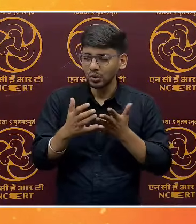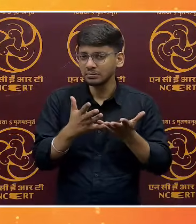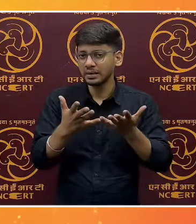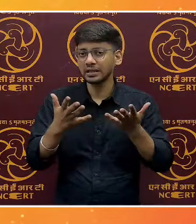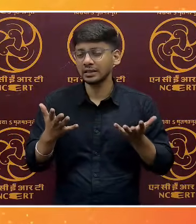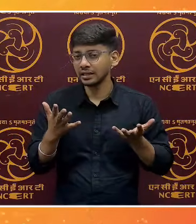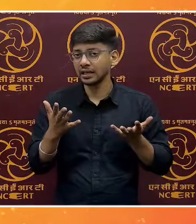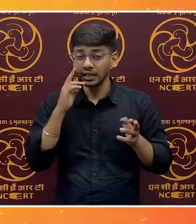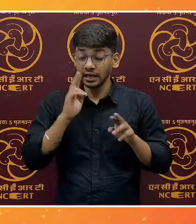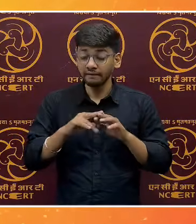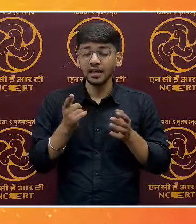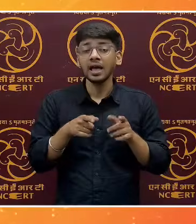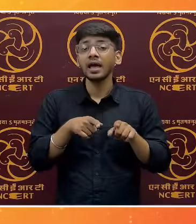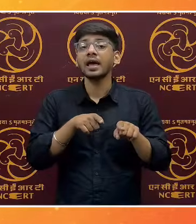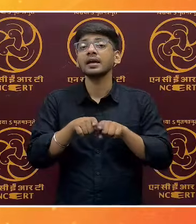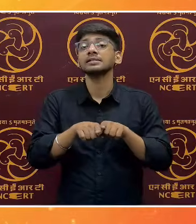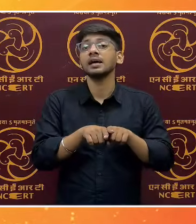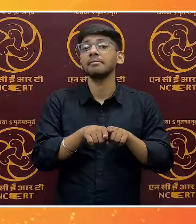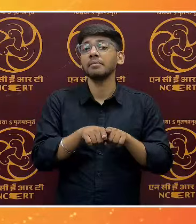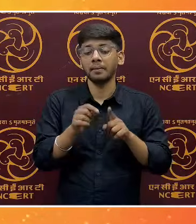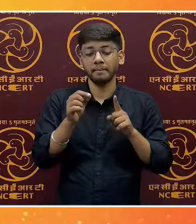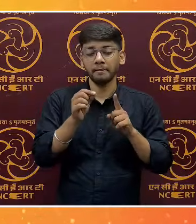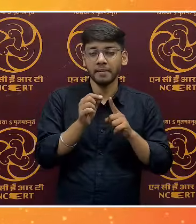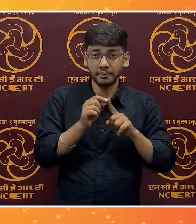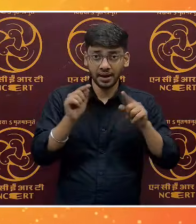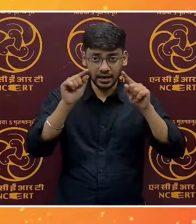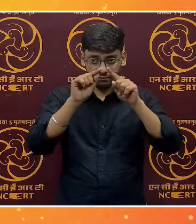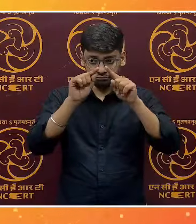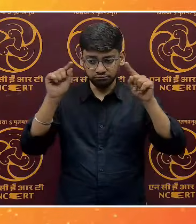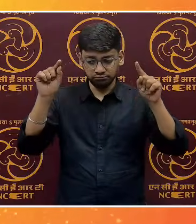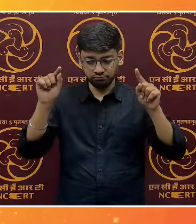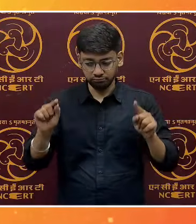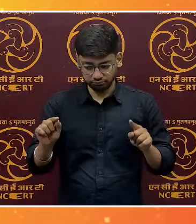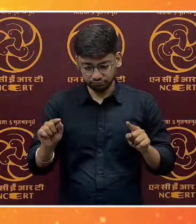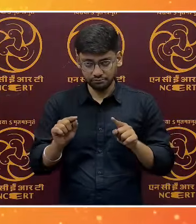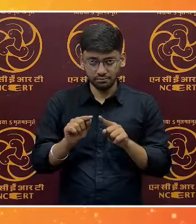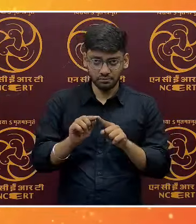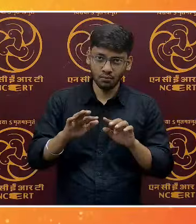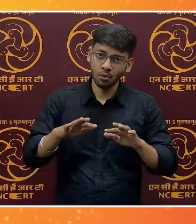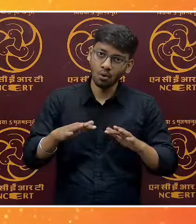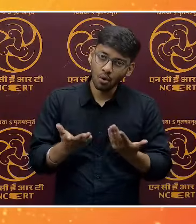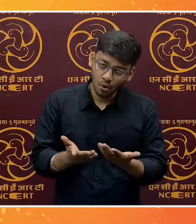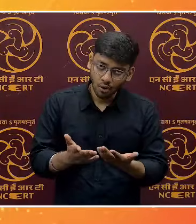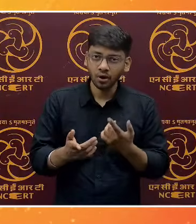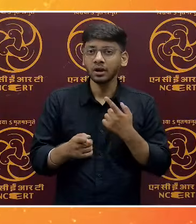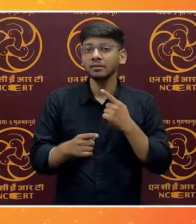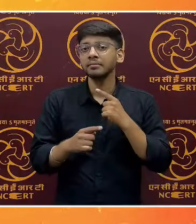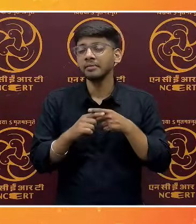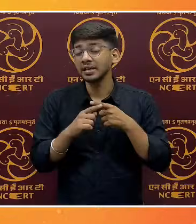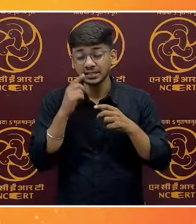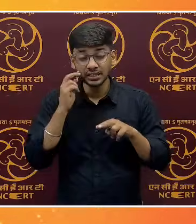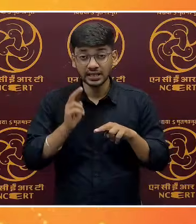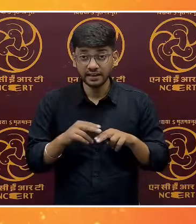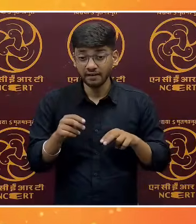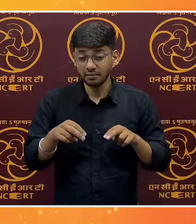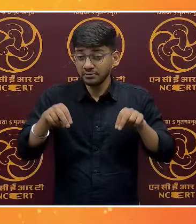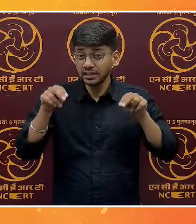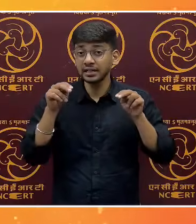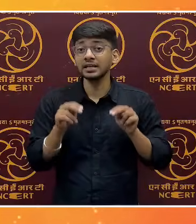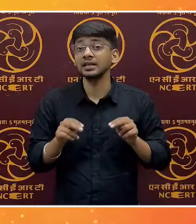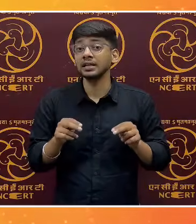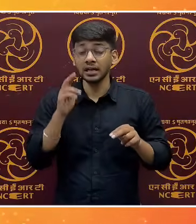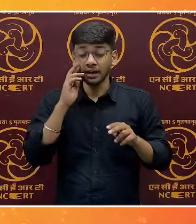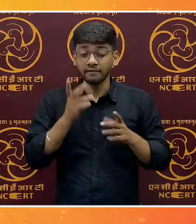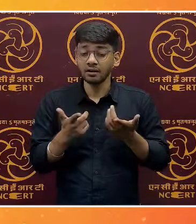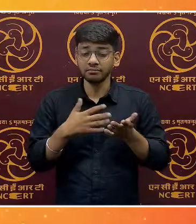we have any perimeter, any rectangle shape. It might be a rectangular frame. So if we need to make the